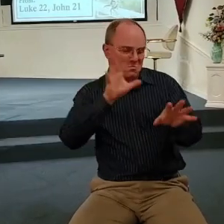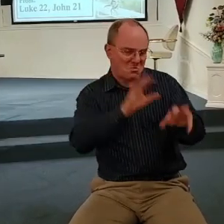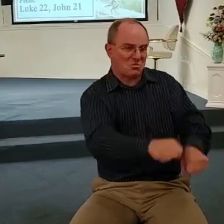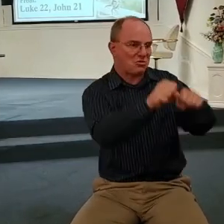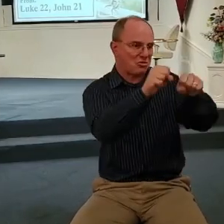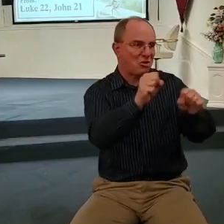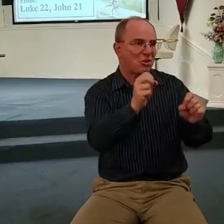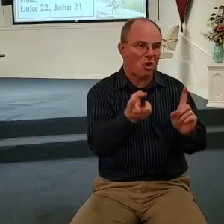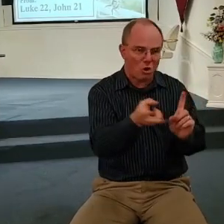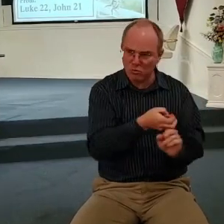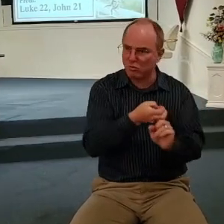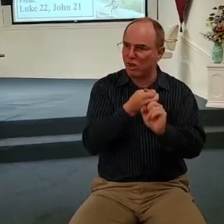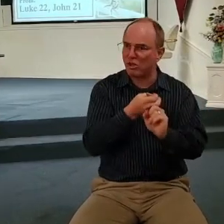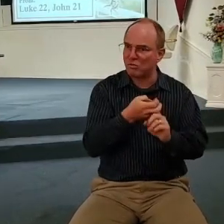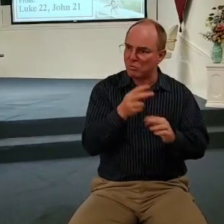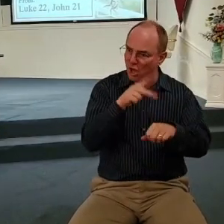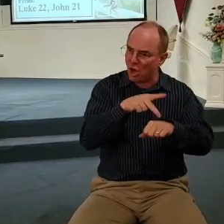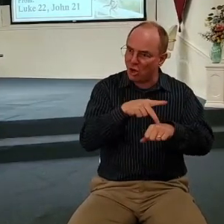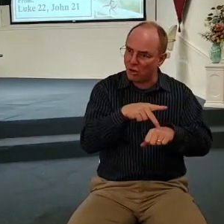than Jesus.